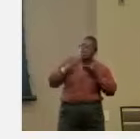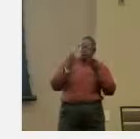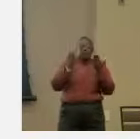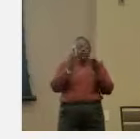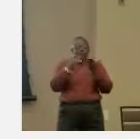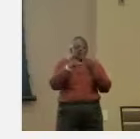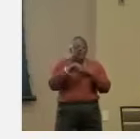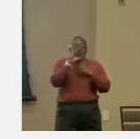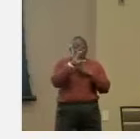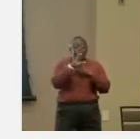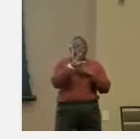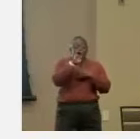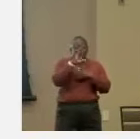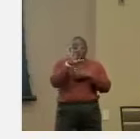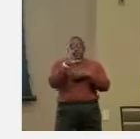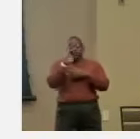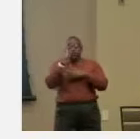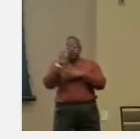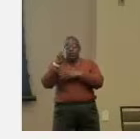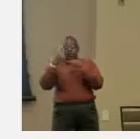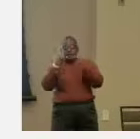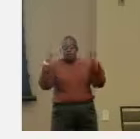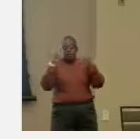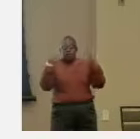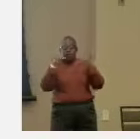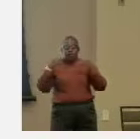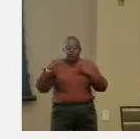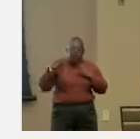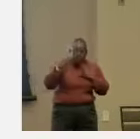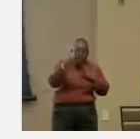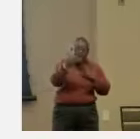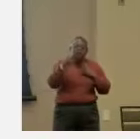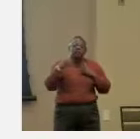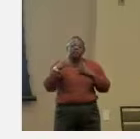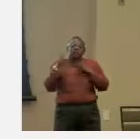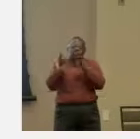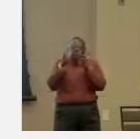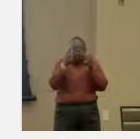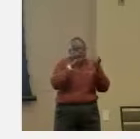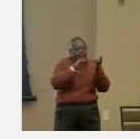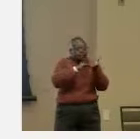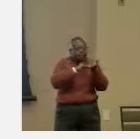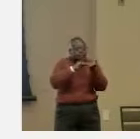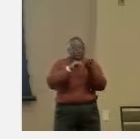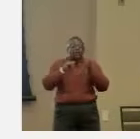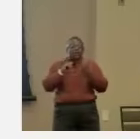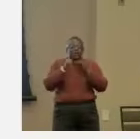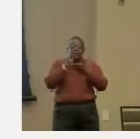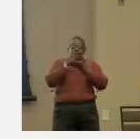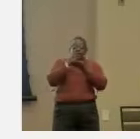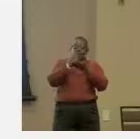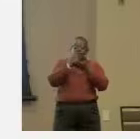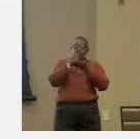following EC4D levels is often used now by doctors like a SED-rate or CRP, but it's